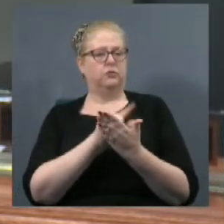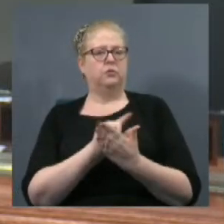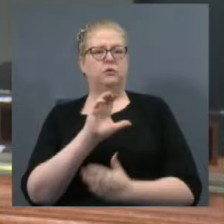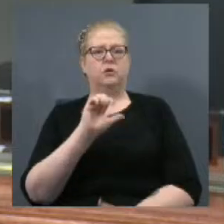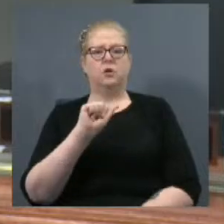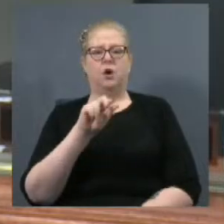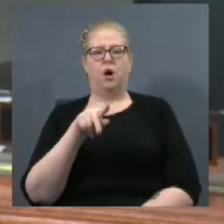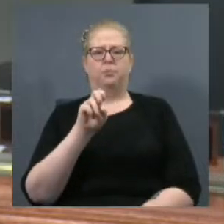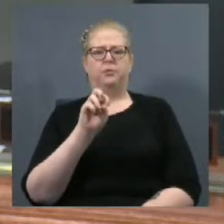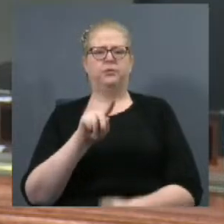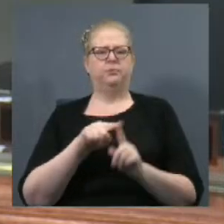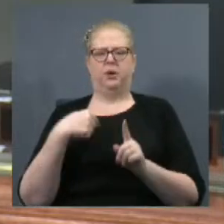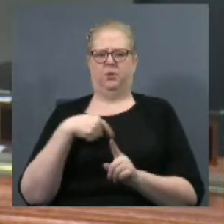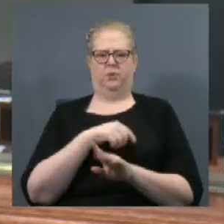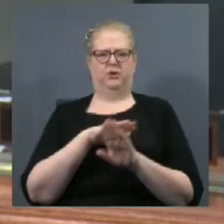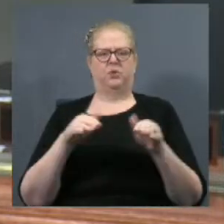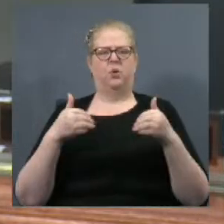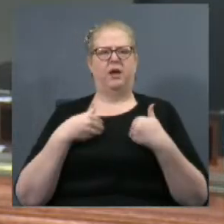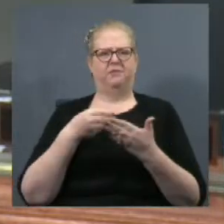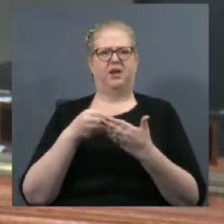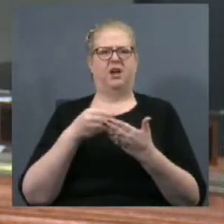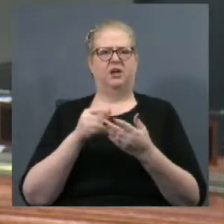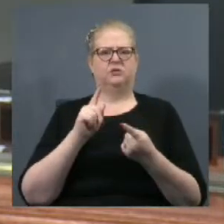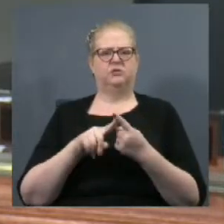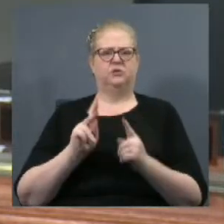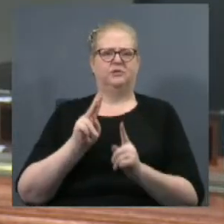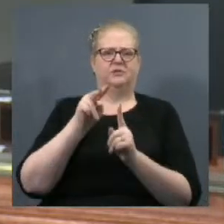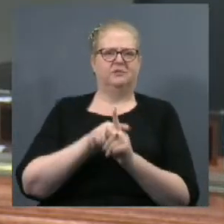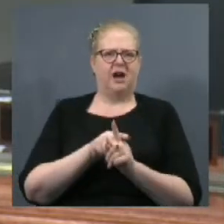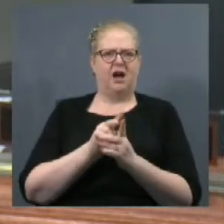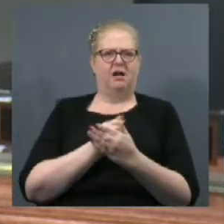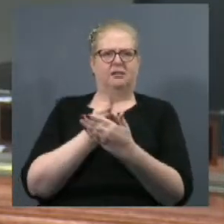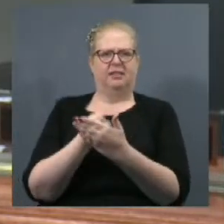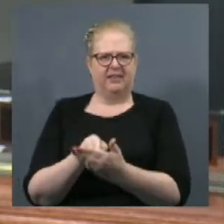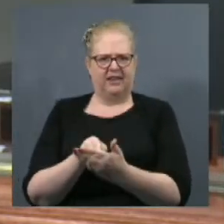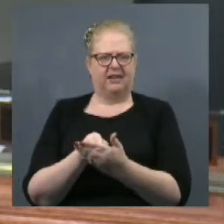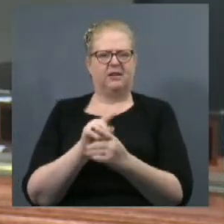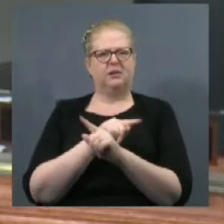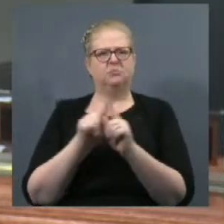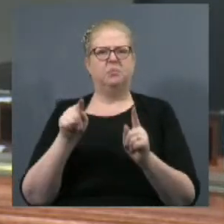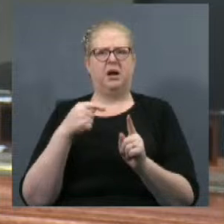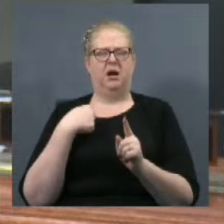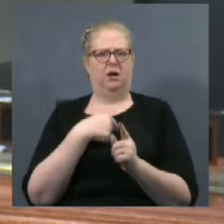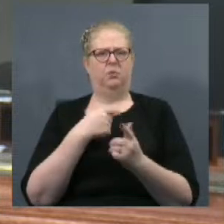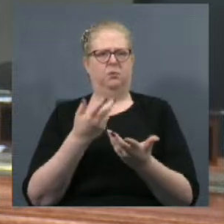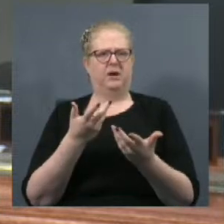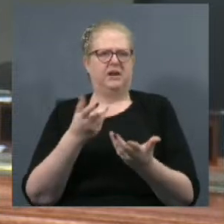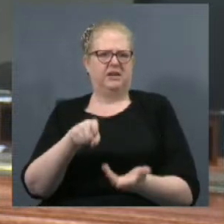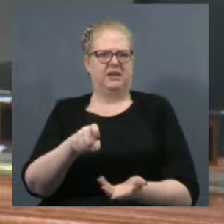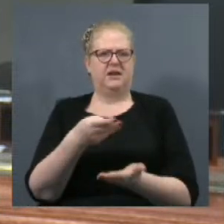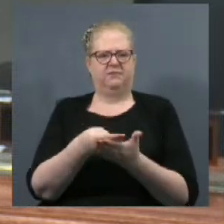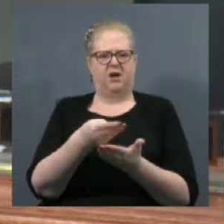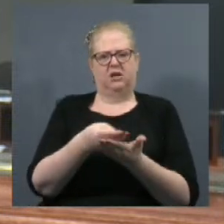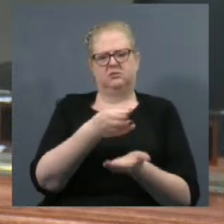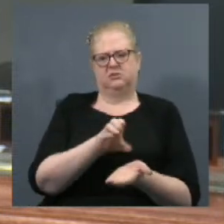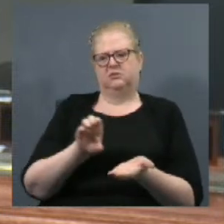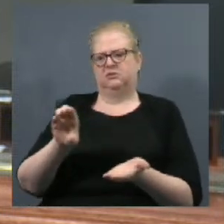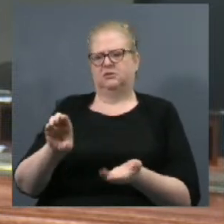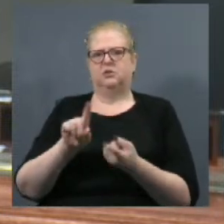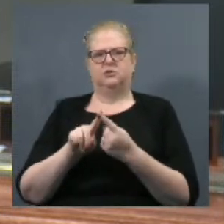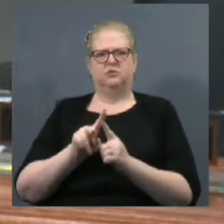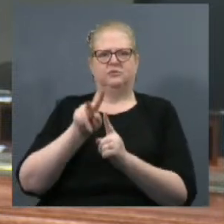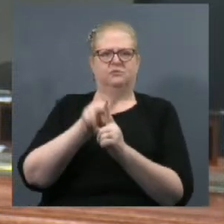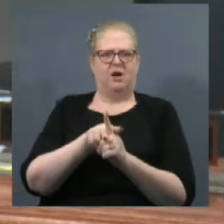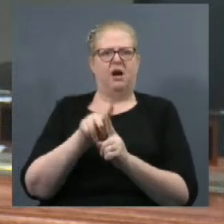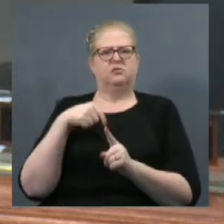to file the liens on these properties. I would like to see us set aside some funds to file liens and get this property so we can get